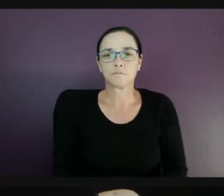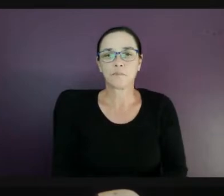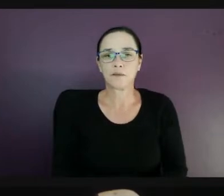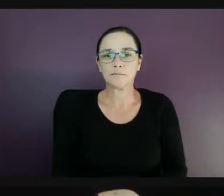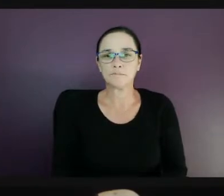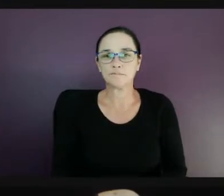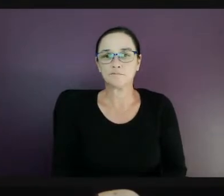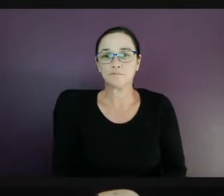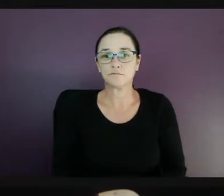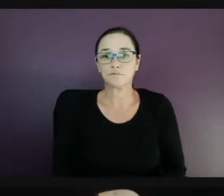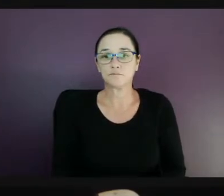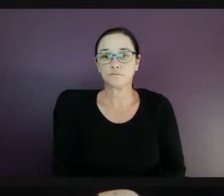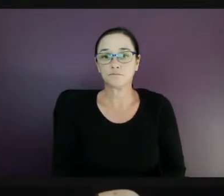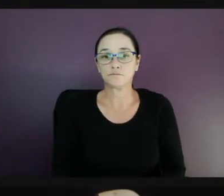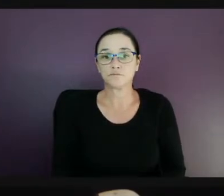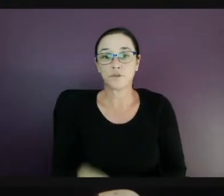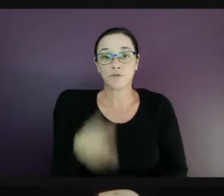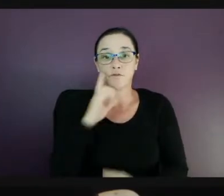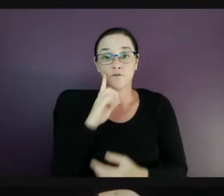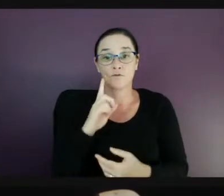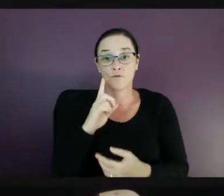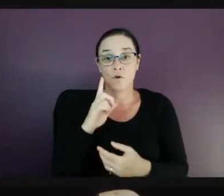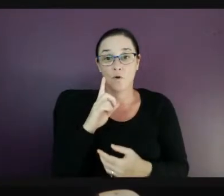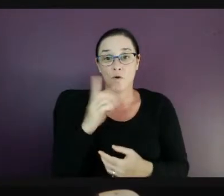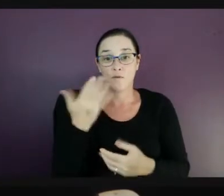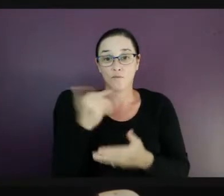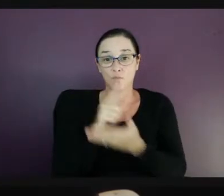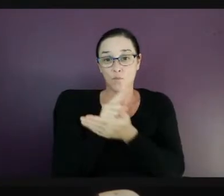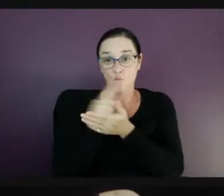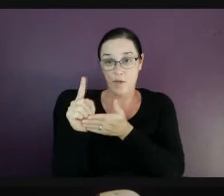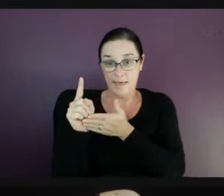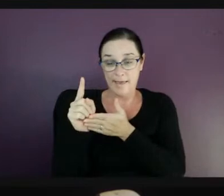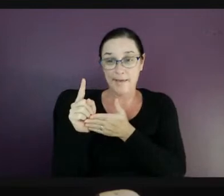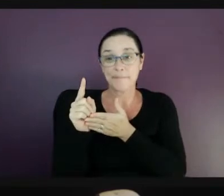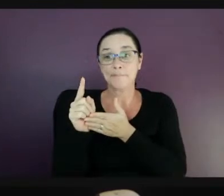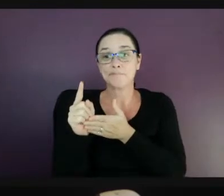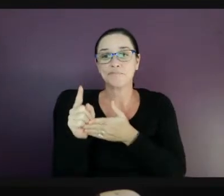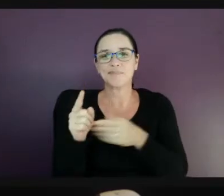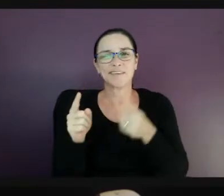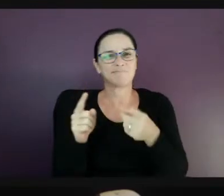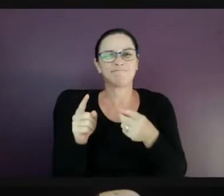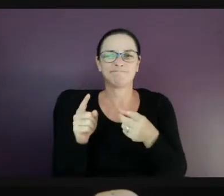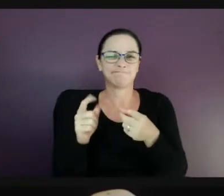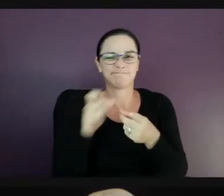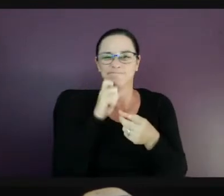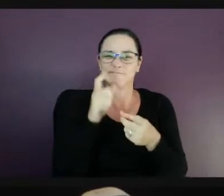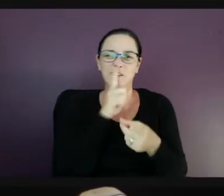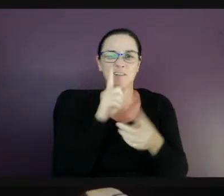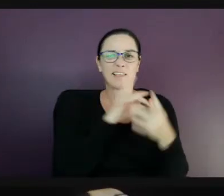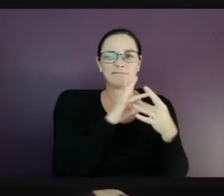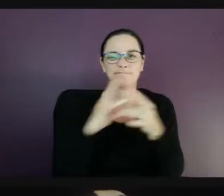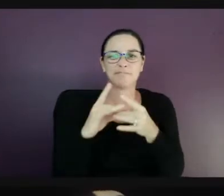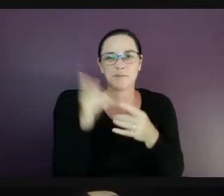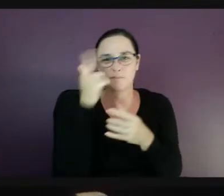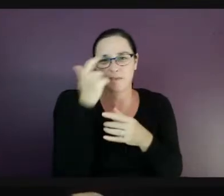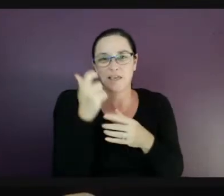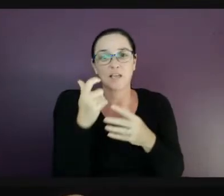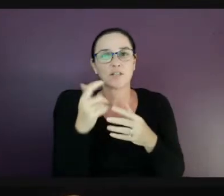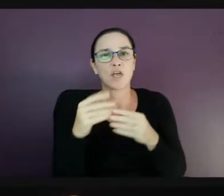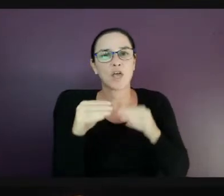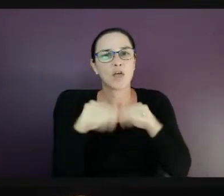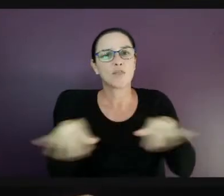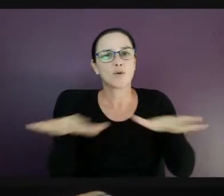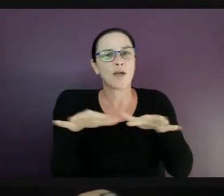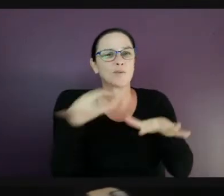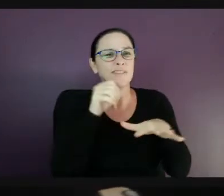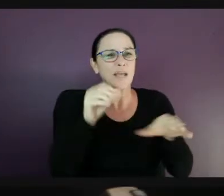For the last week, we have on the screen the lava depth. This is not really relevant because the ground is not moving there, but